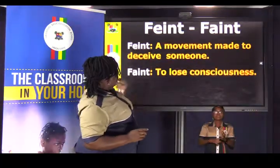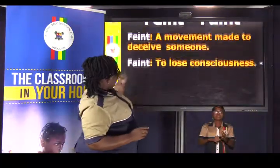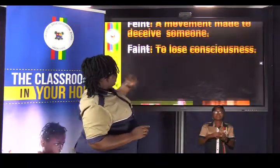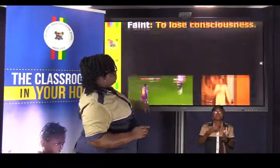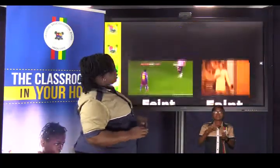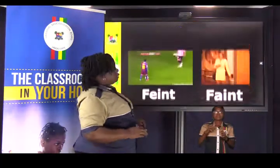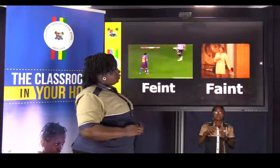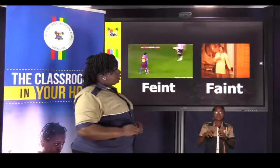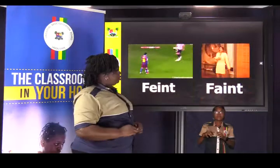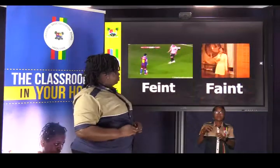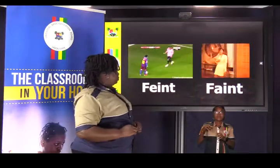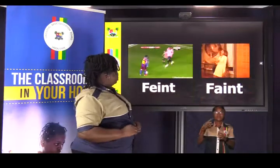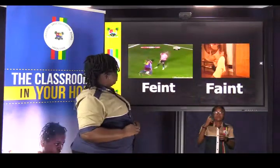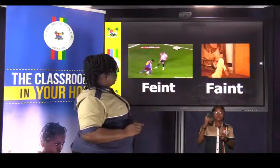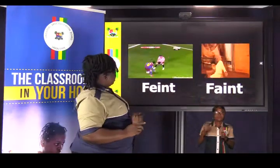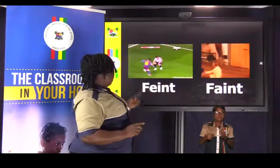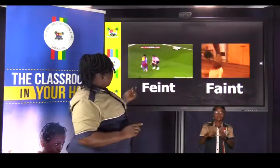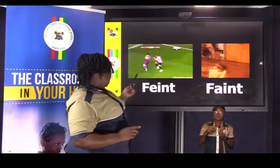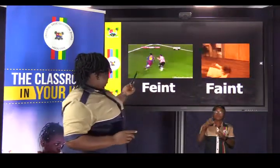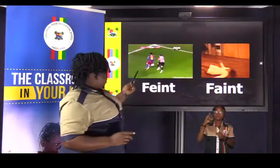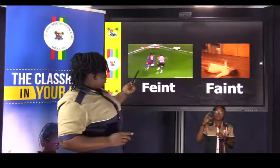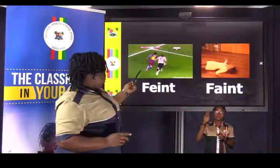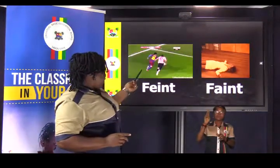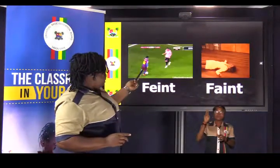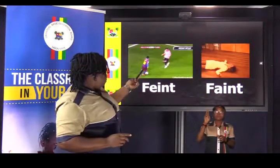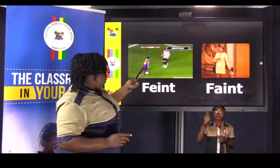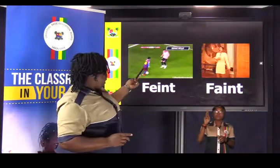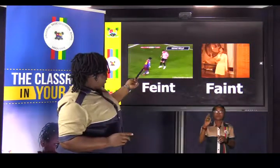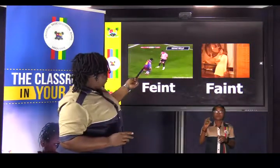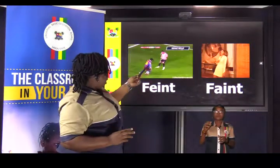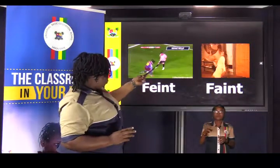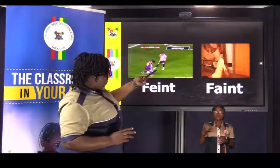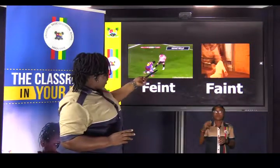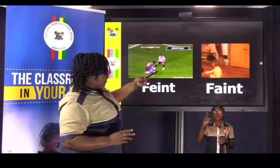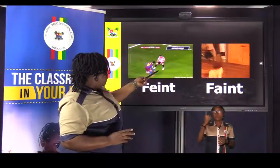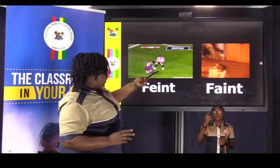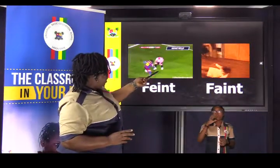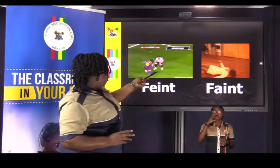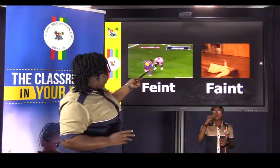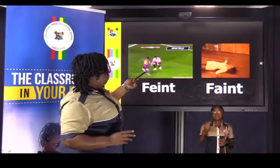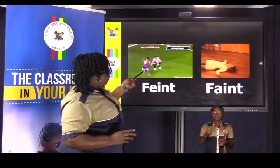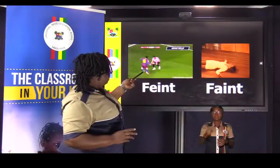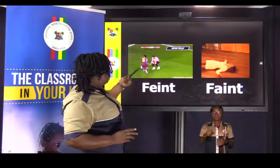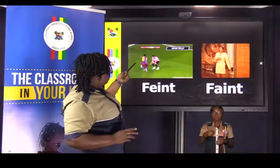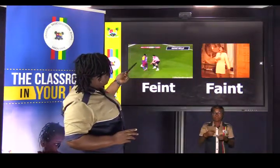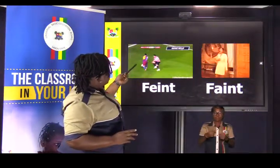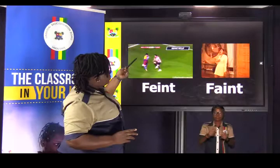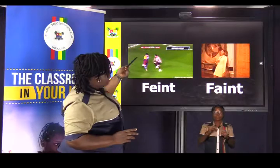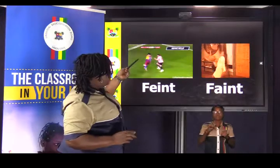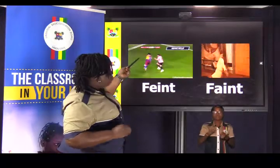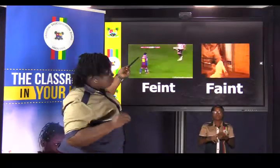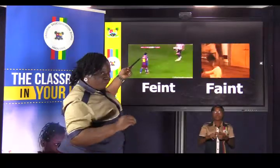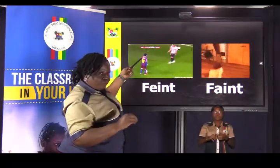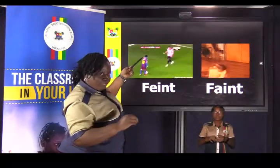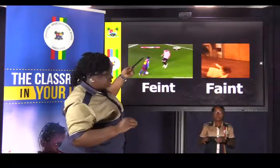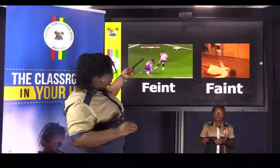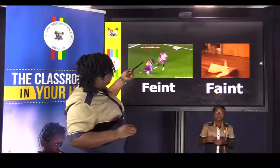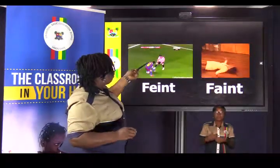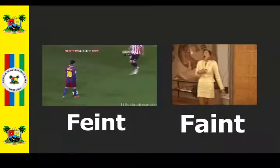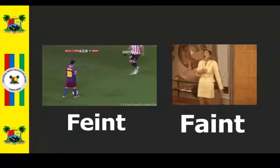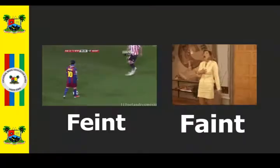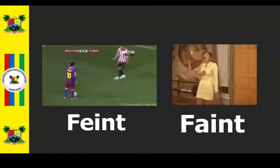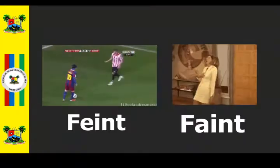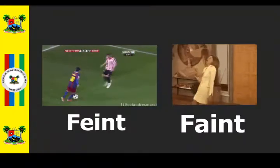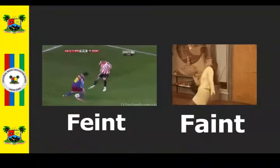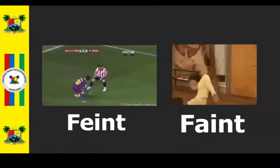this animated picture. Look at this player. We have two players here. One is trying to make a movement